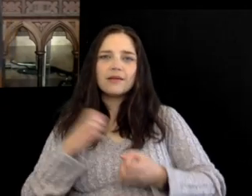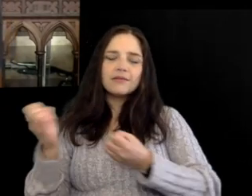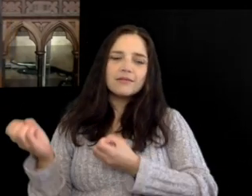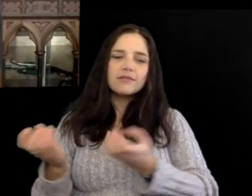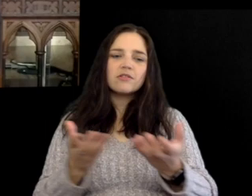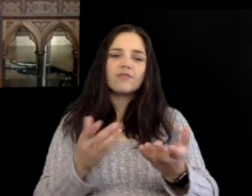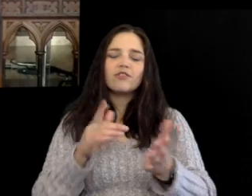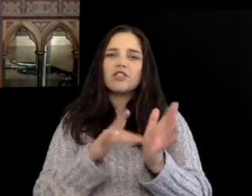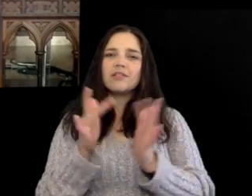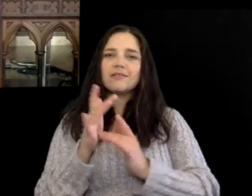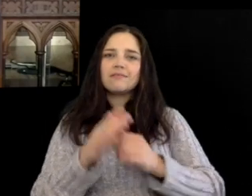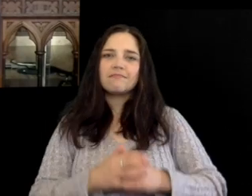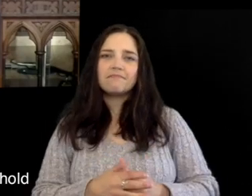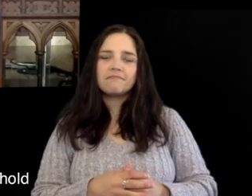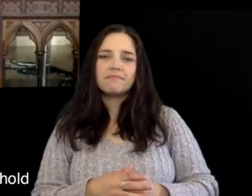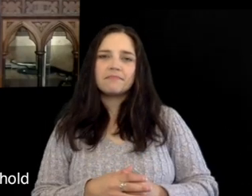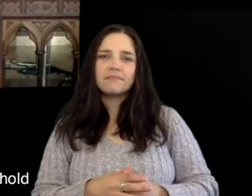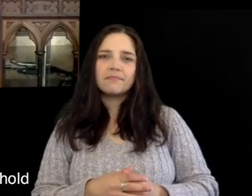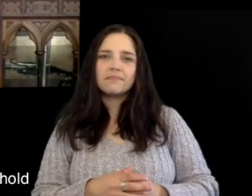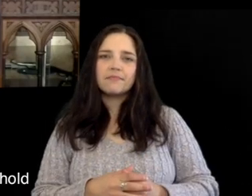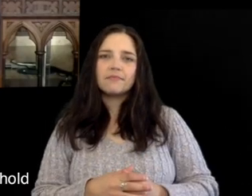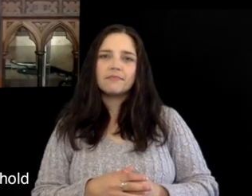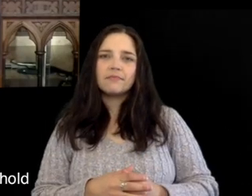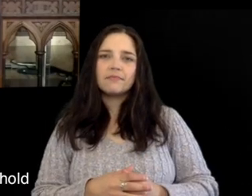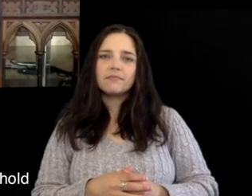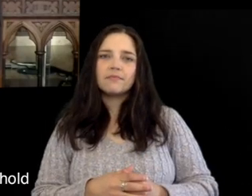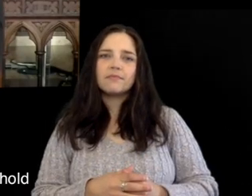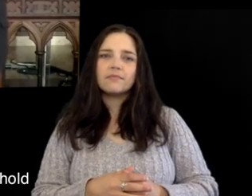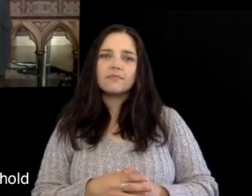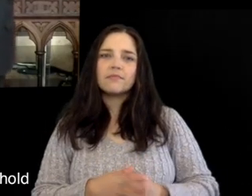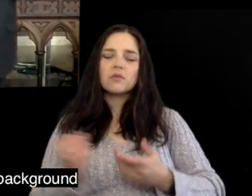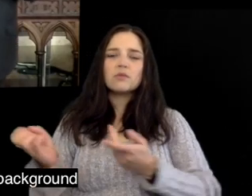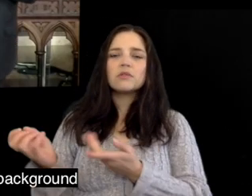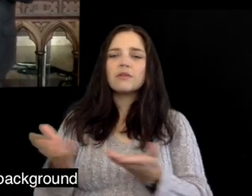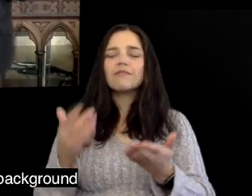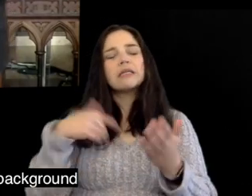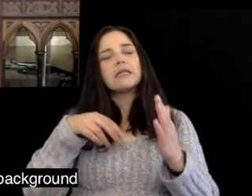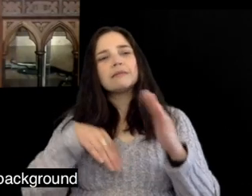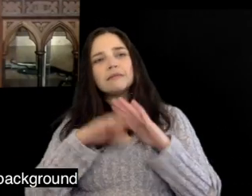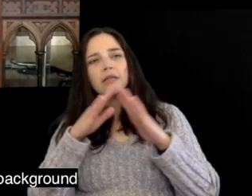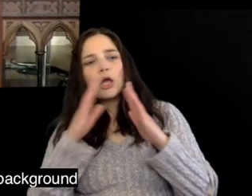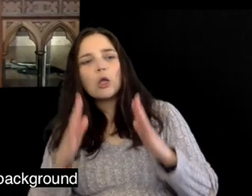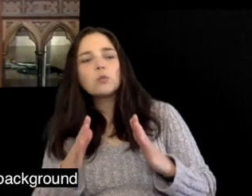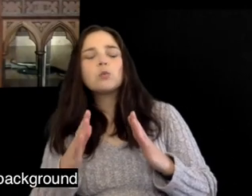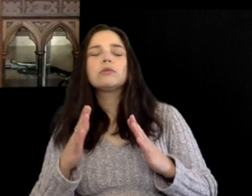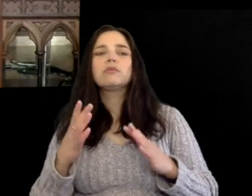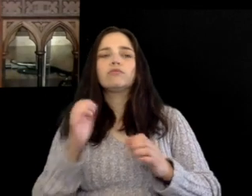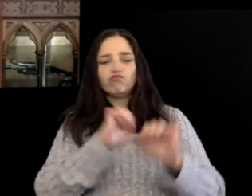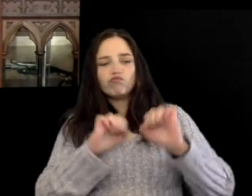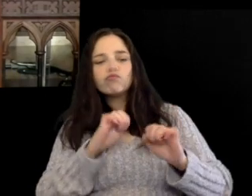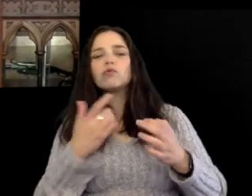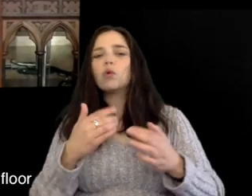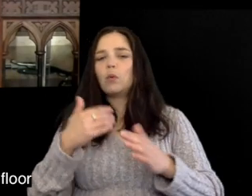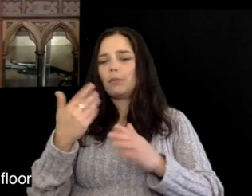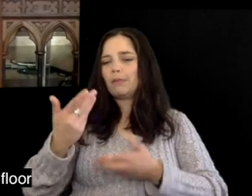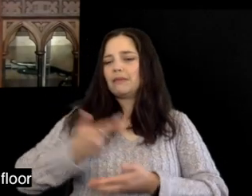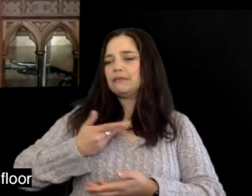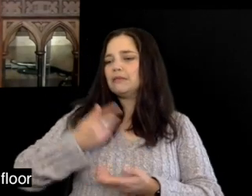I serve Jesus. The servant in a household or in a business is in the